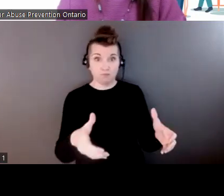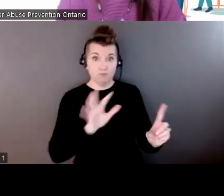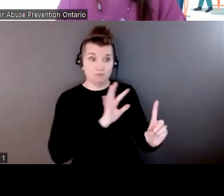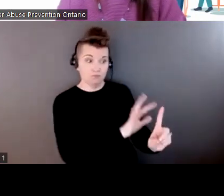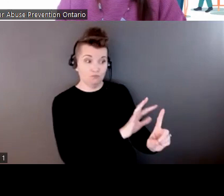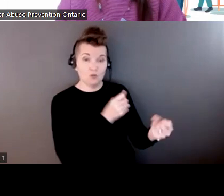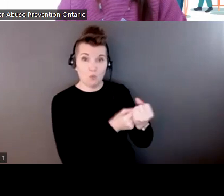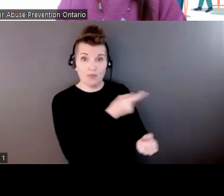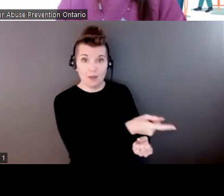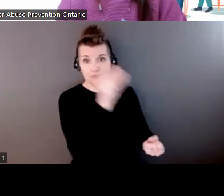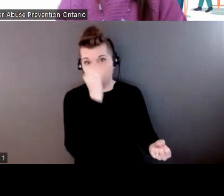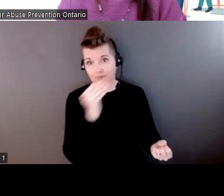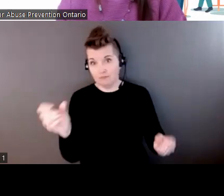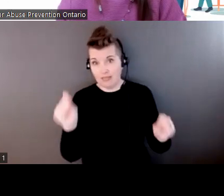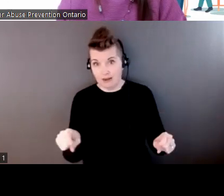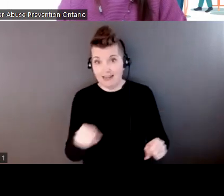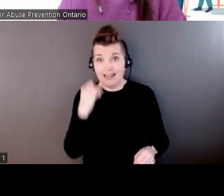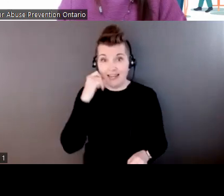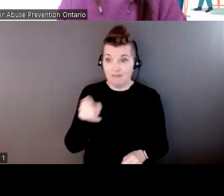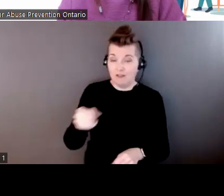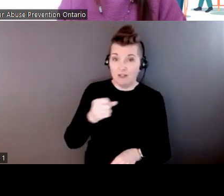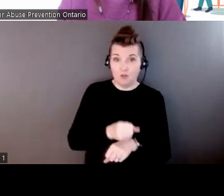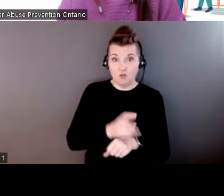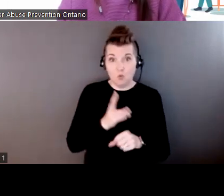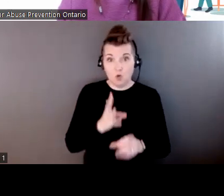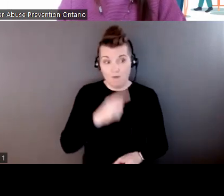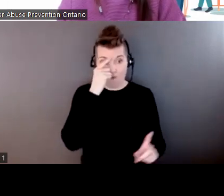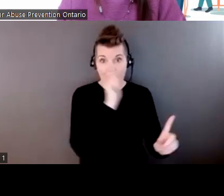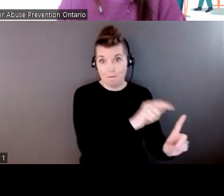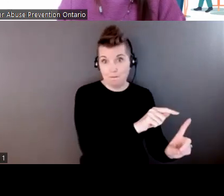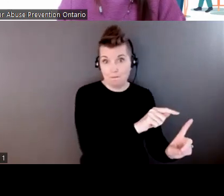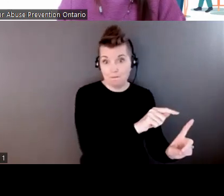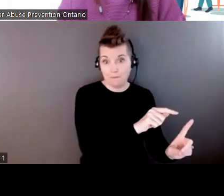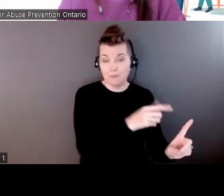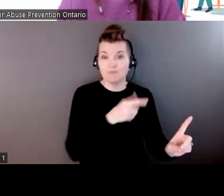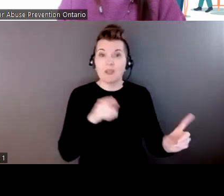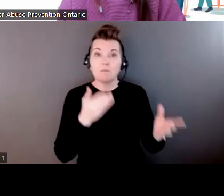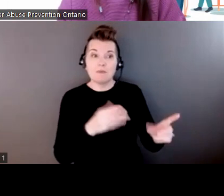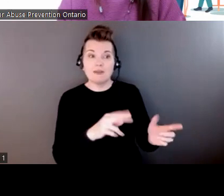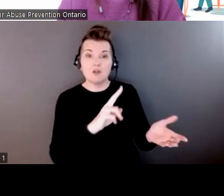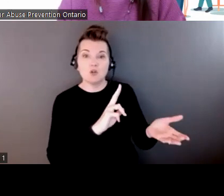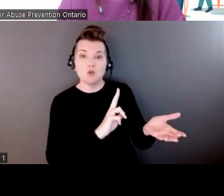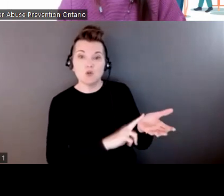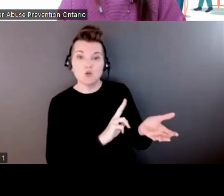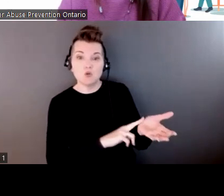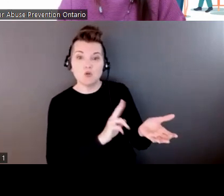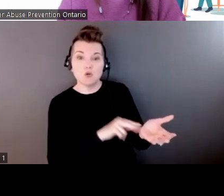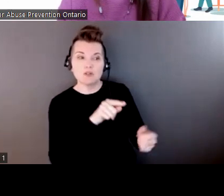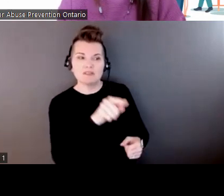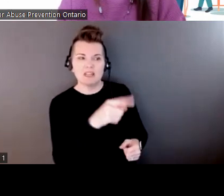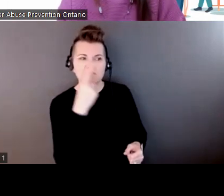the social worker is the social worker for that individual. So even though it's maybe the nurse, the bedside nurse who's suspecting the elder